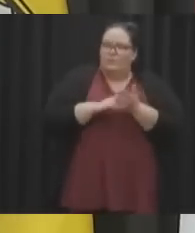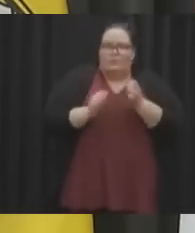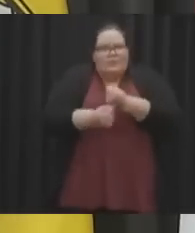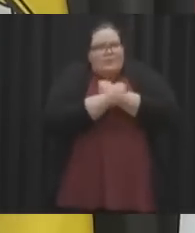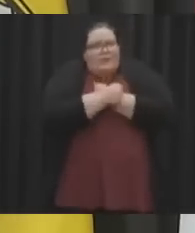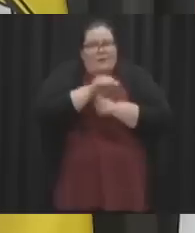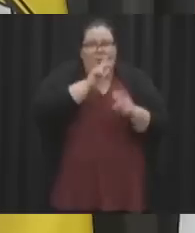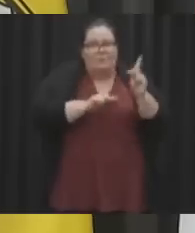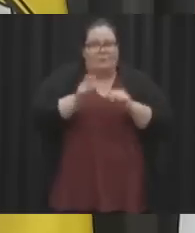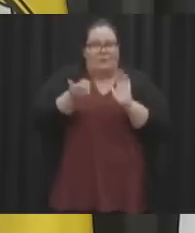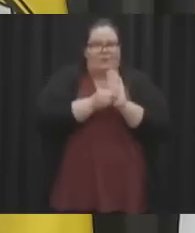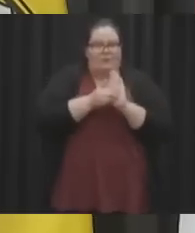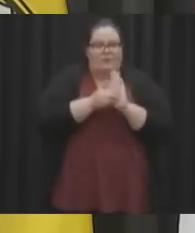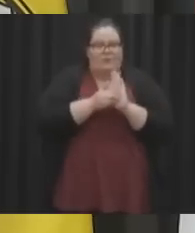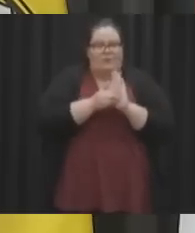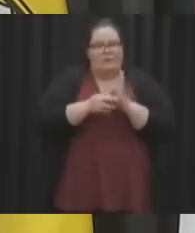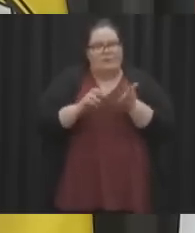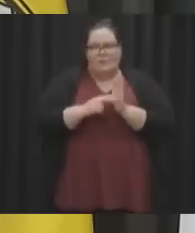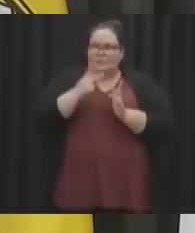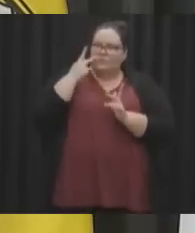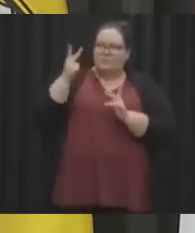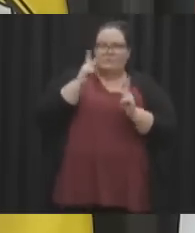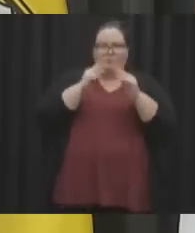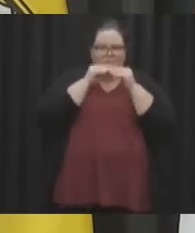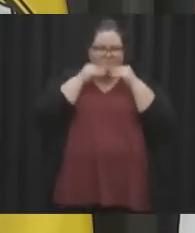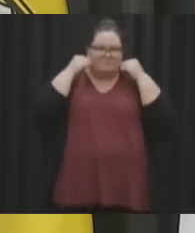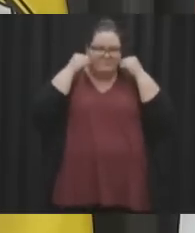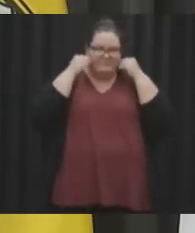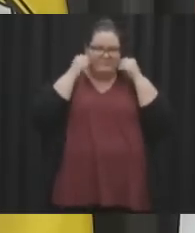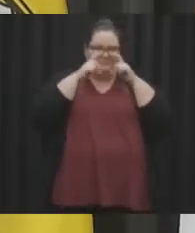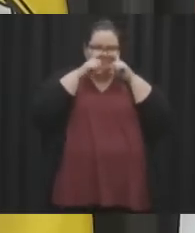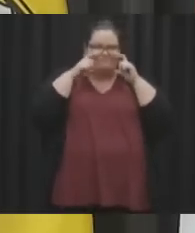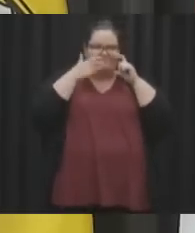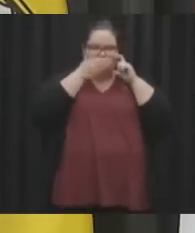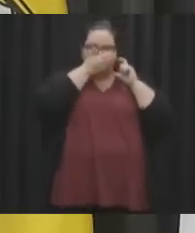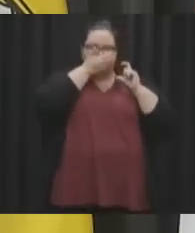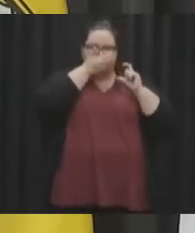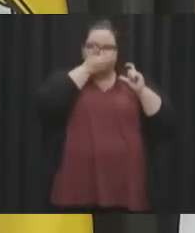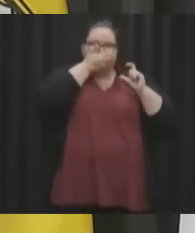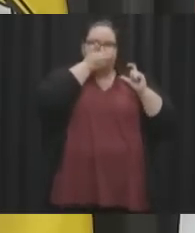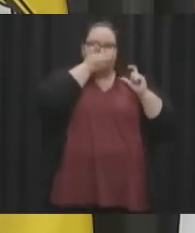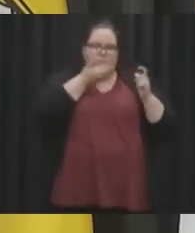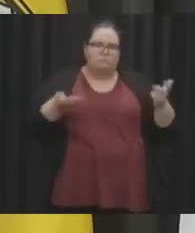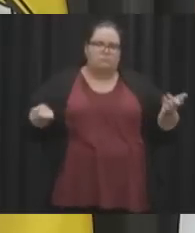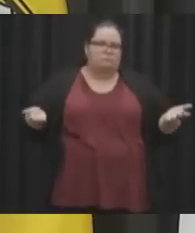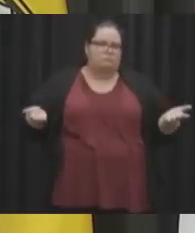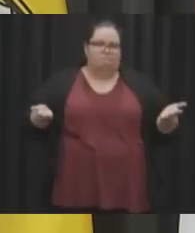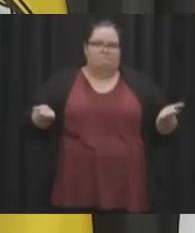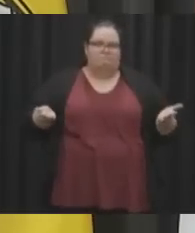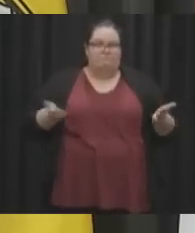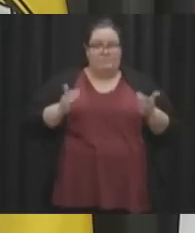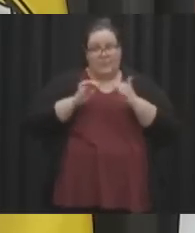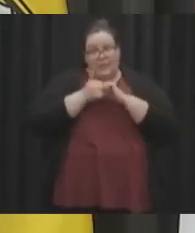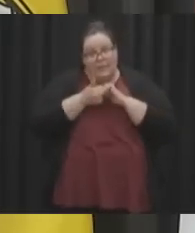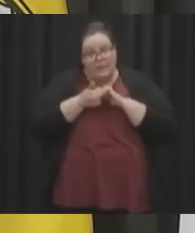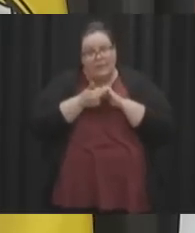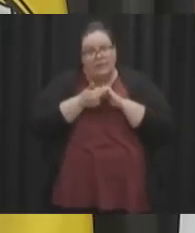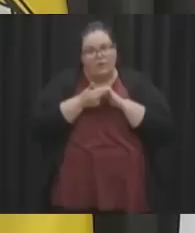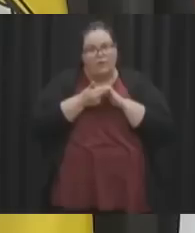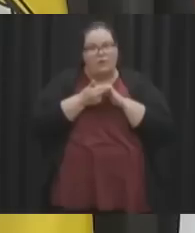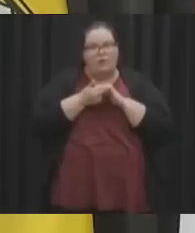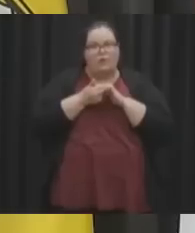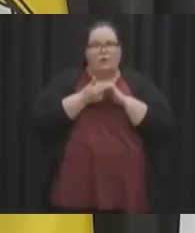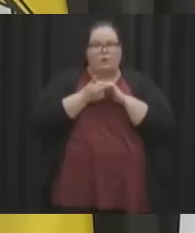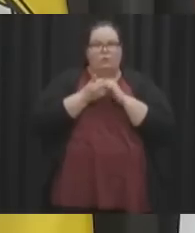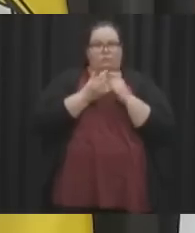play. I know that you're going to have many more questions and certainly have more questions in the months and weeks to come. I'm committed to keeping you as